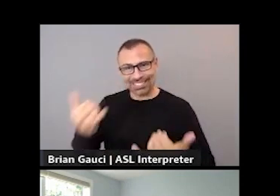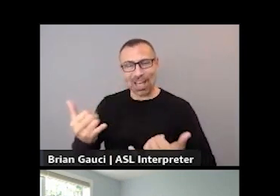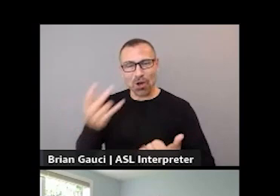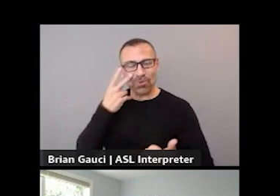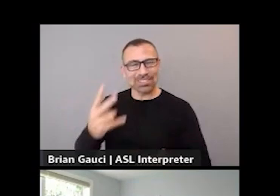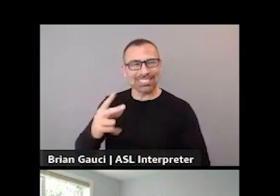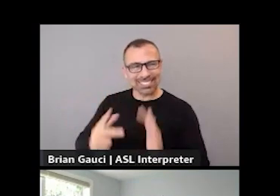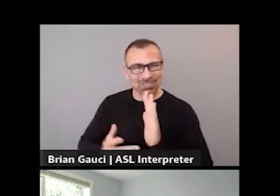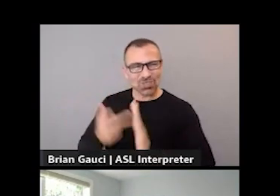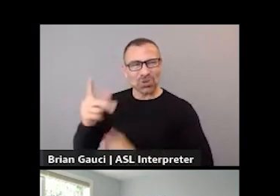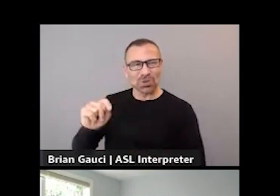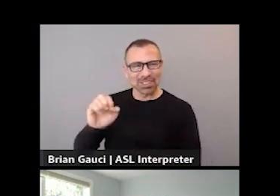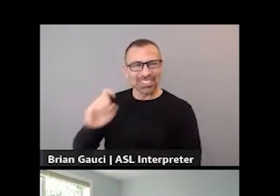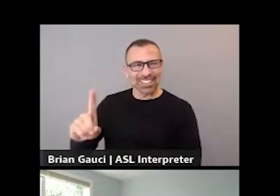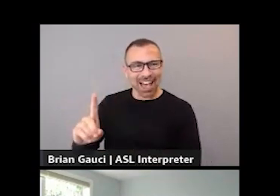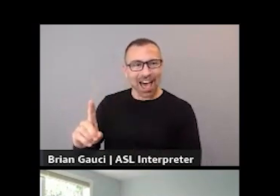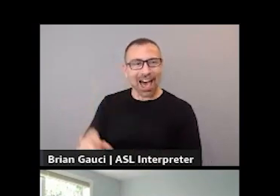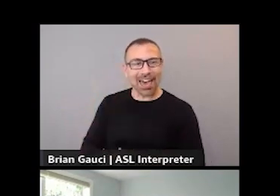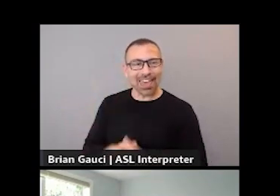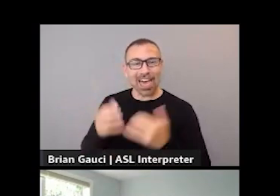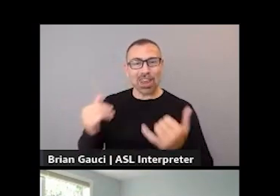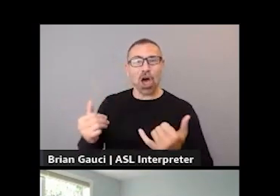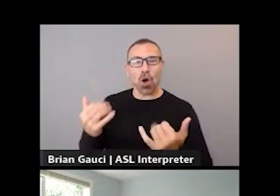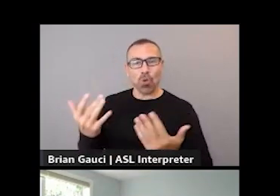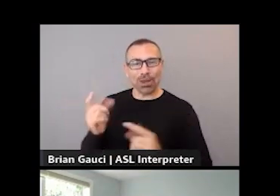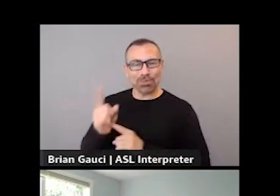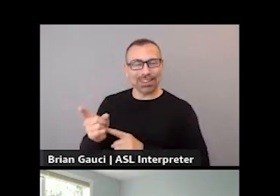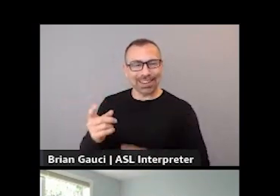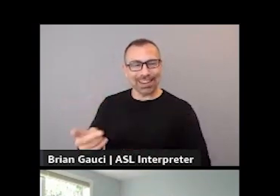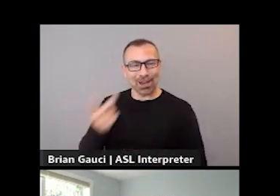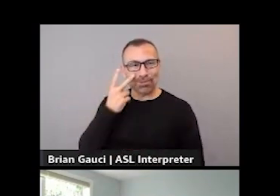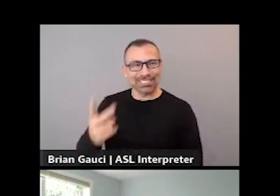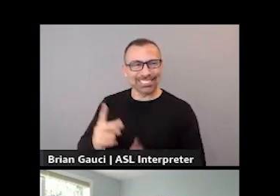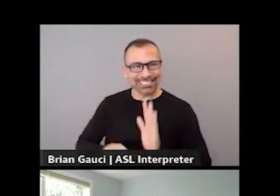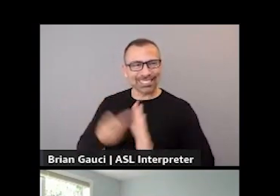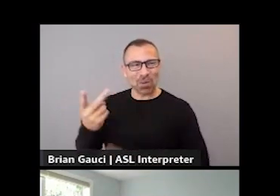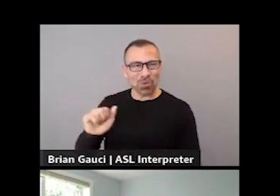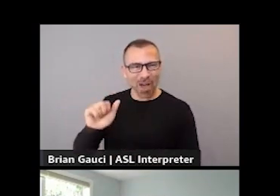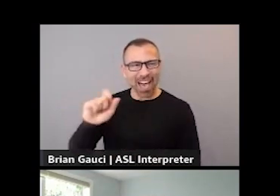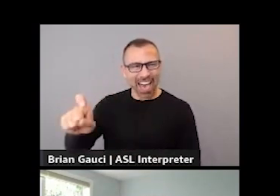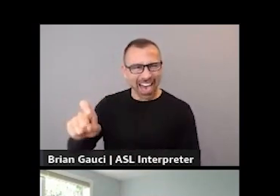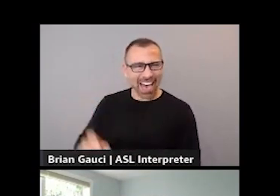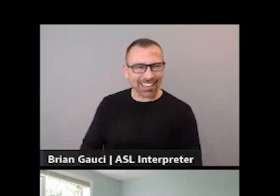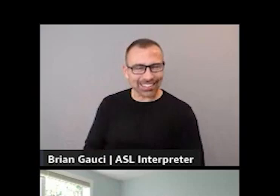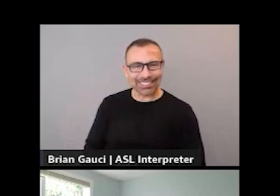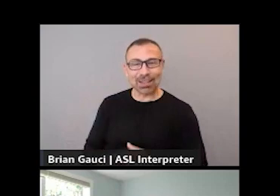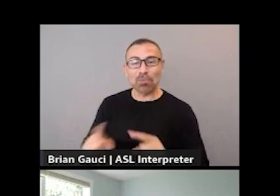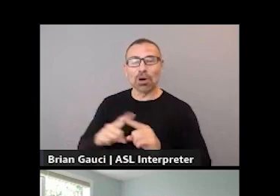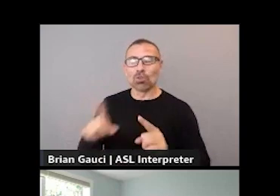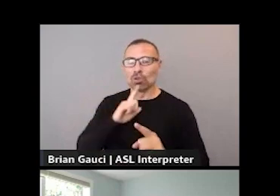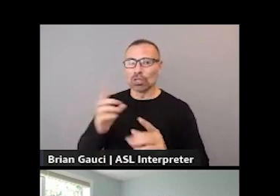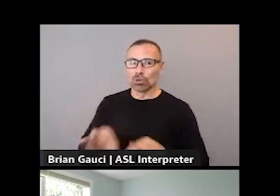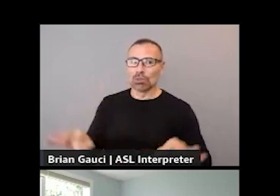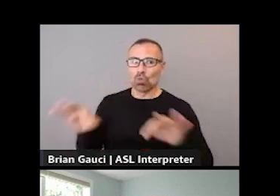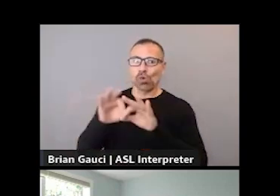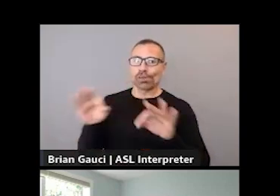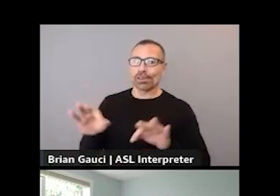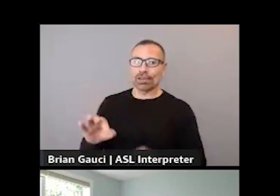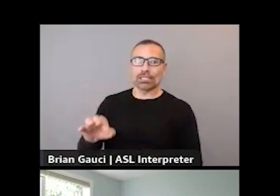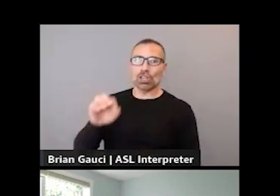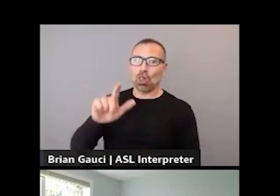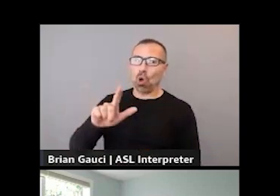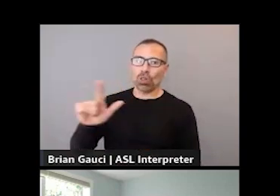up. And now, oh, wait a minute, here we go. Now we get double the Alex. But the key here is the low latency. This